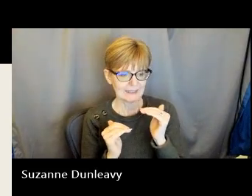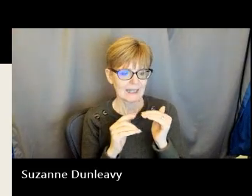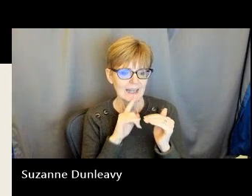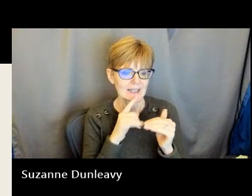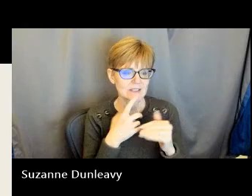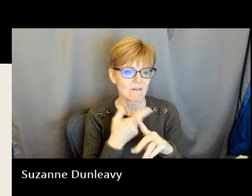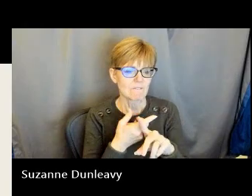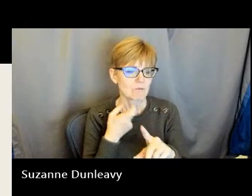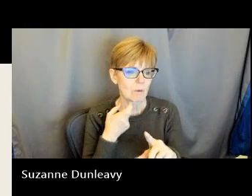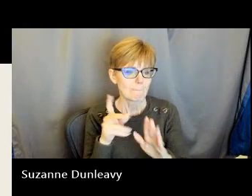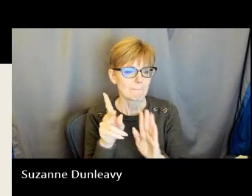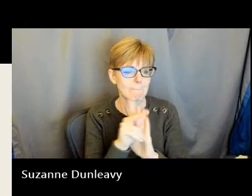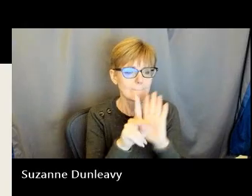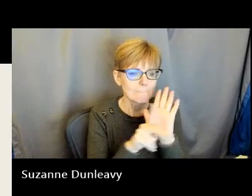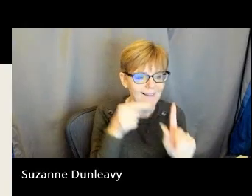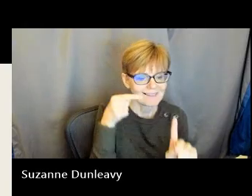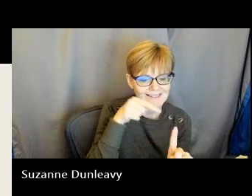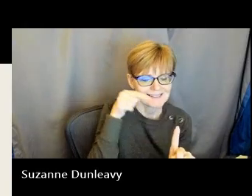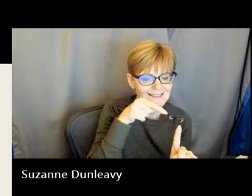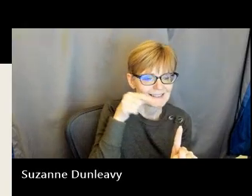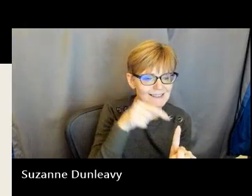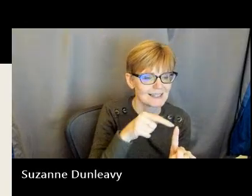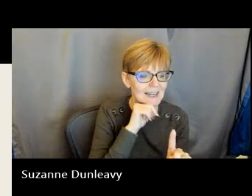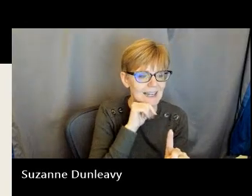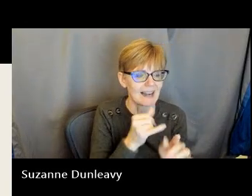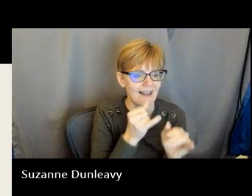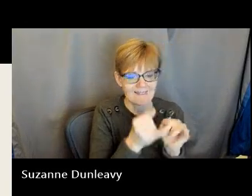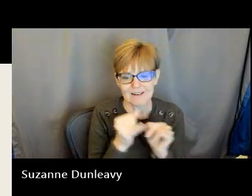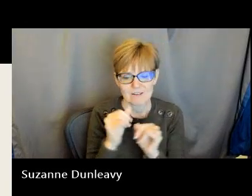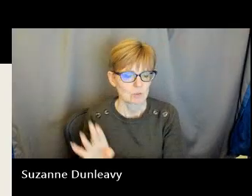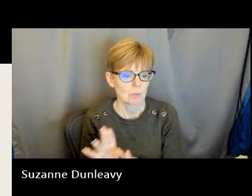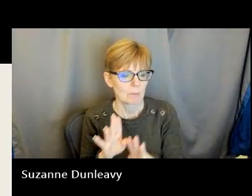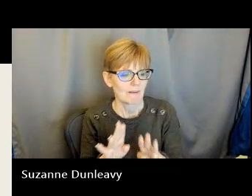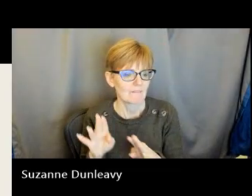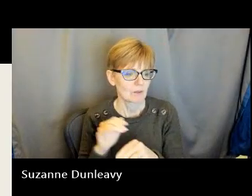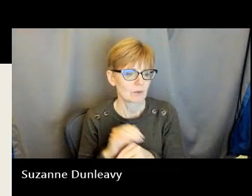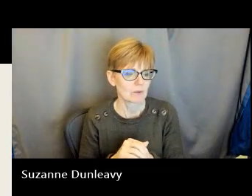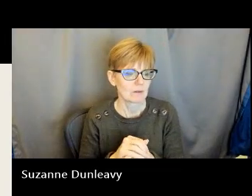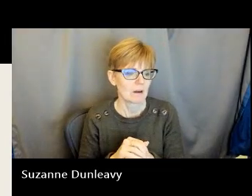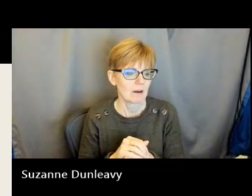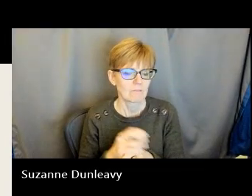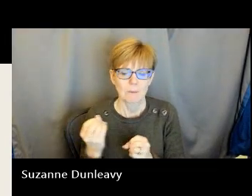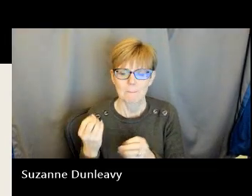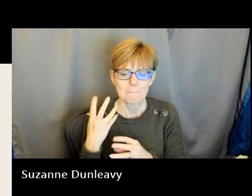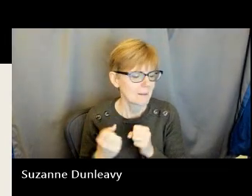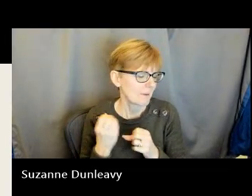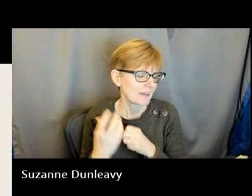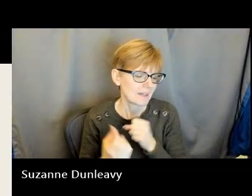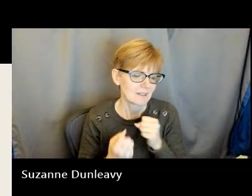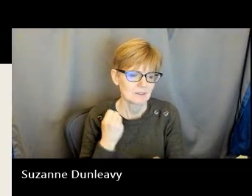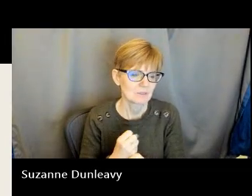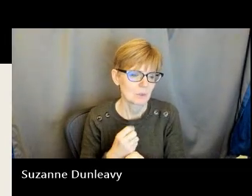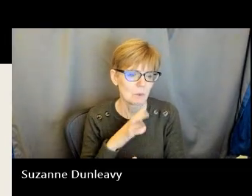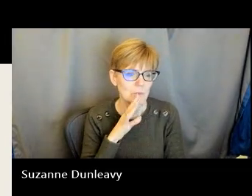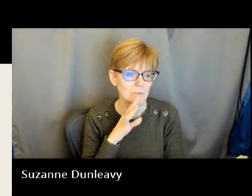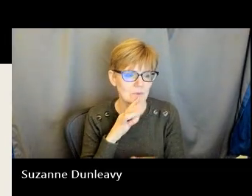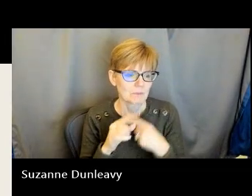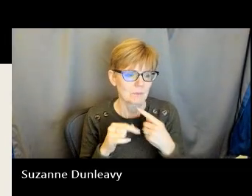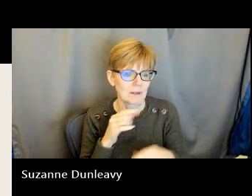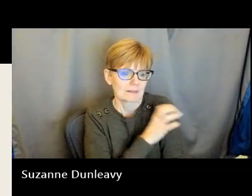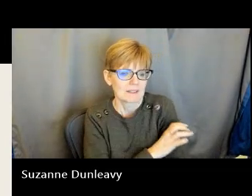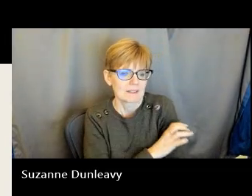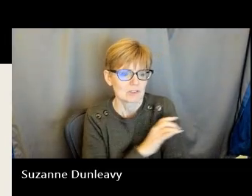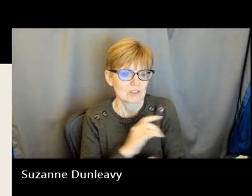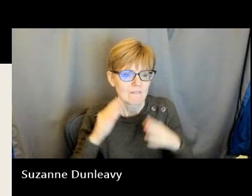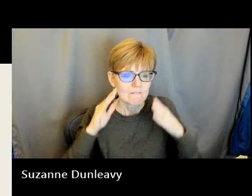politicians have focused on individual level risk factors. We'll make sure that everybody has access to primary health care. Let's make